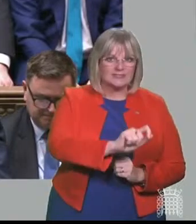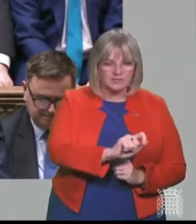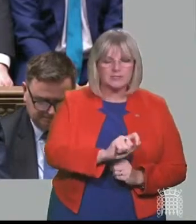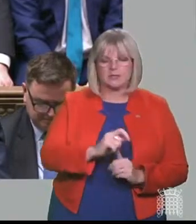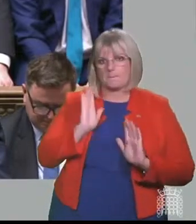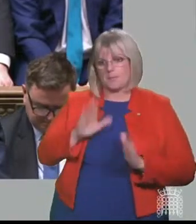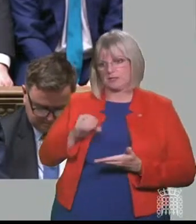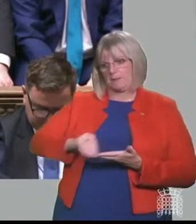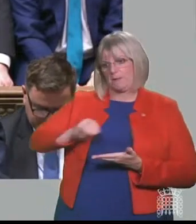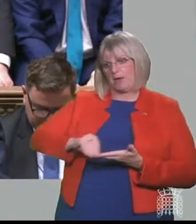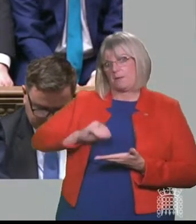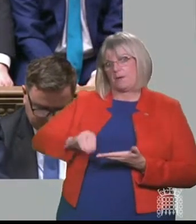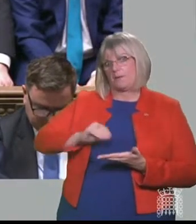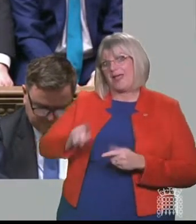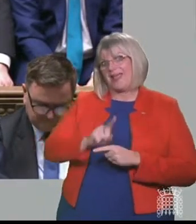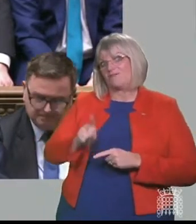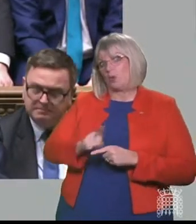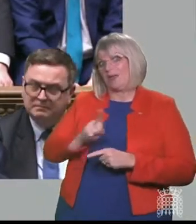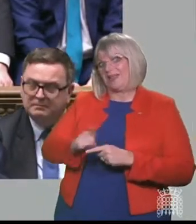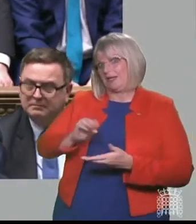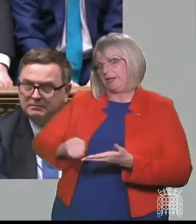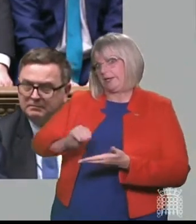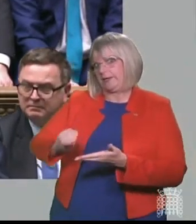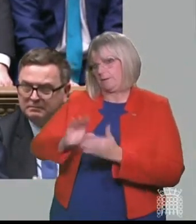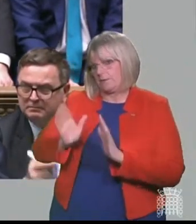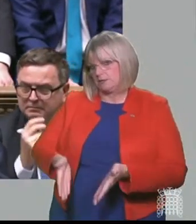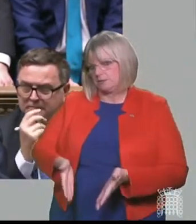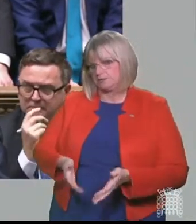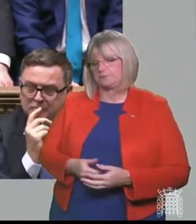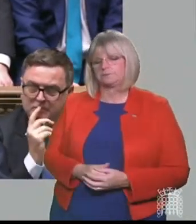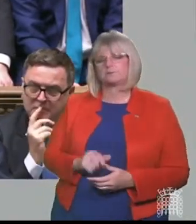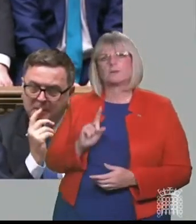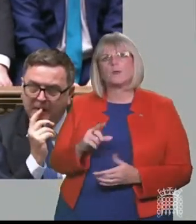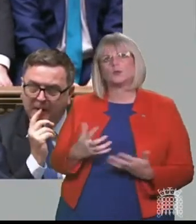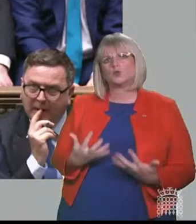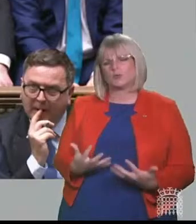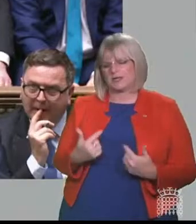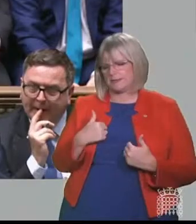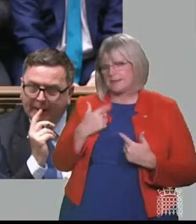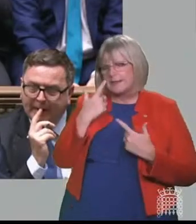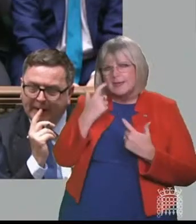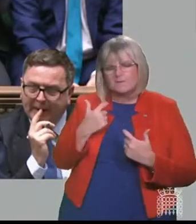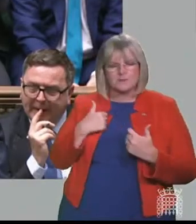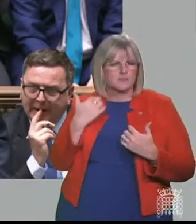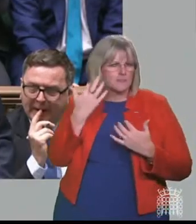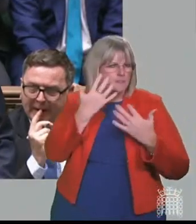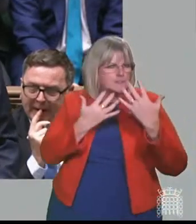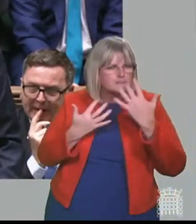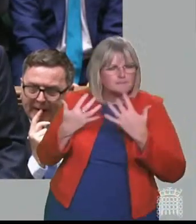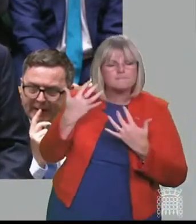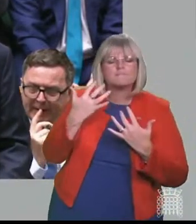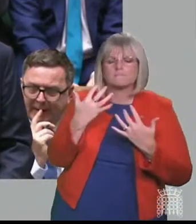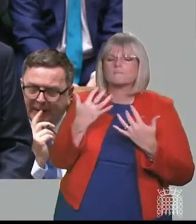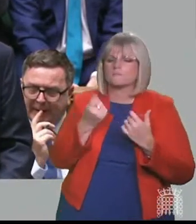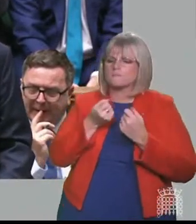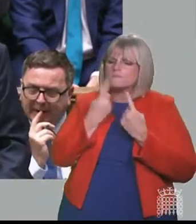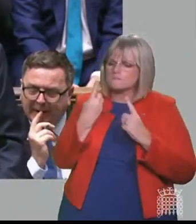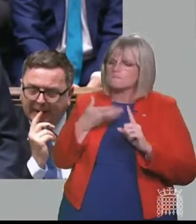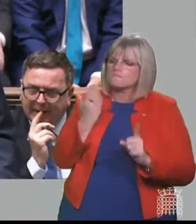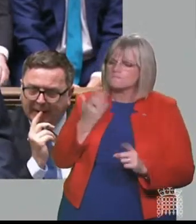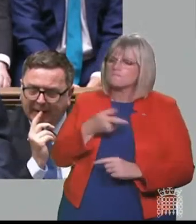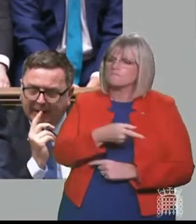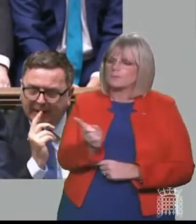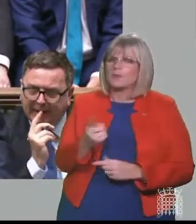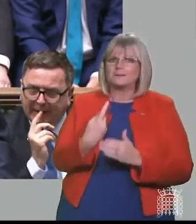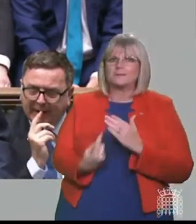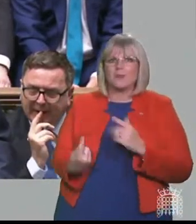entitlement. Today, after careful consideration, and in recognition of the contribution made by self-employed